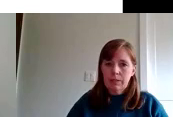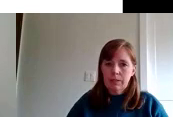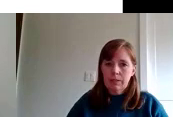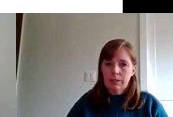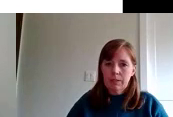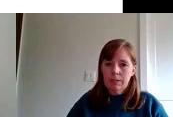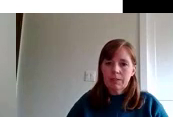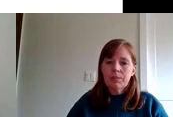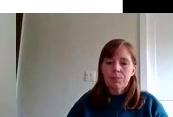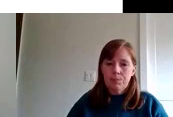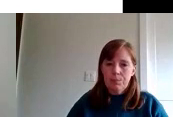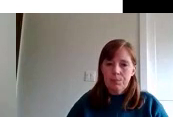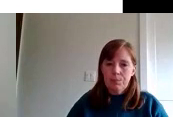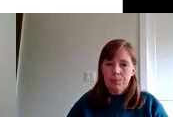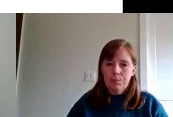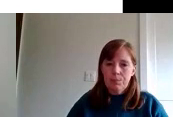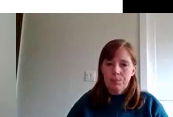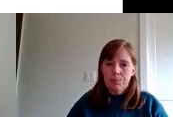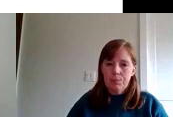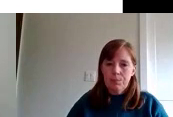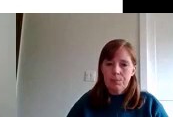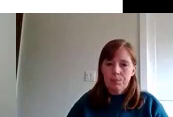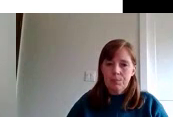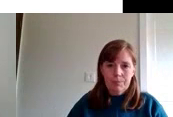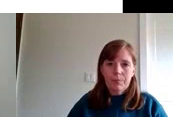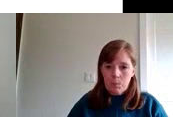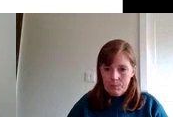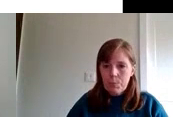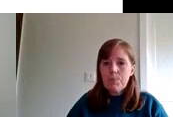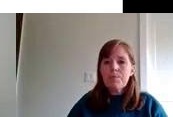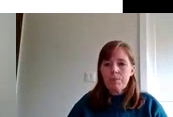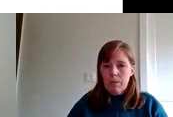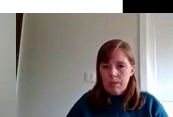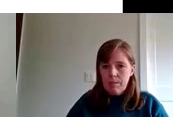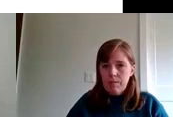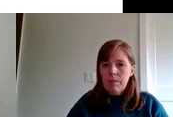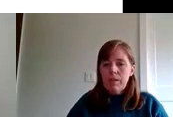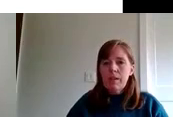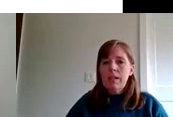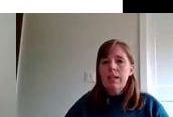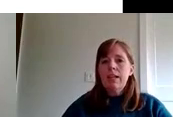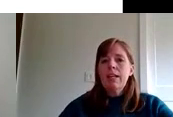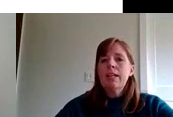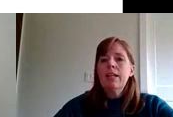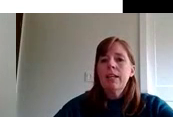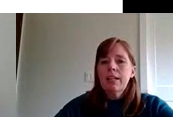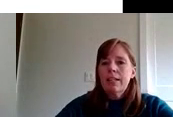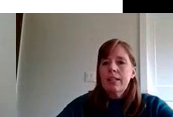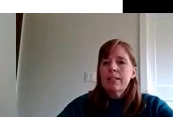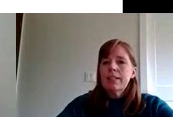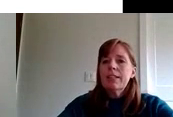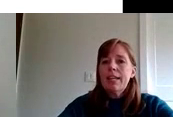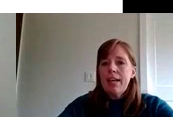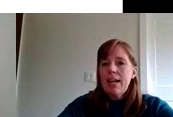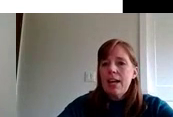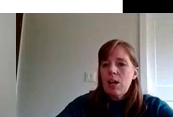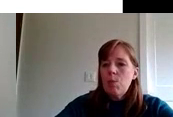around the house, that they're able to set that up. I don't know, Robin, if you have had experience with doing that, and they